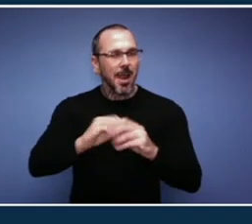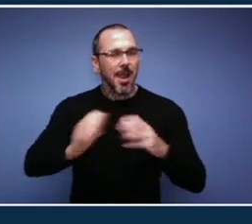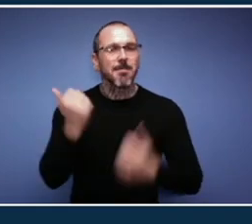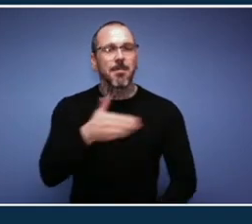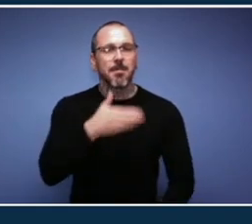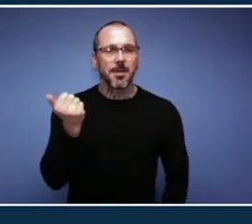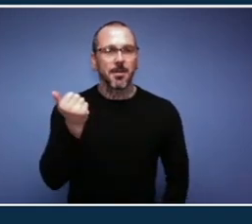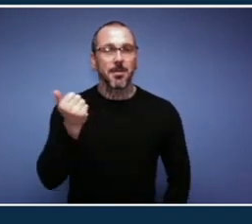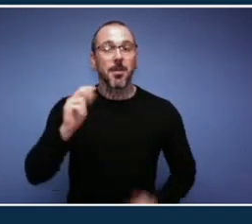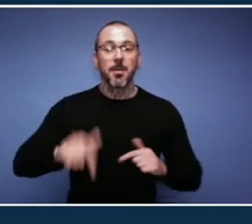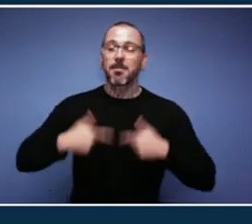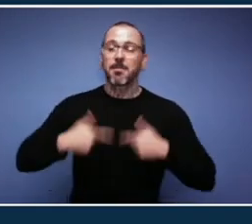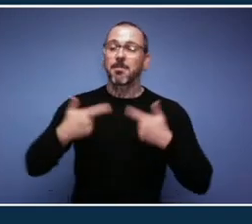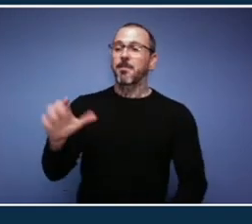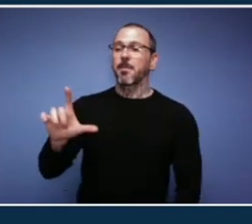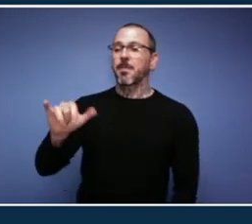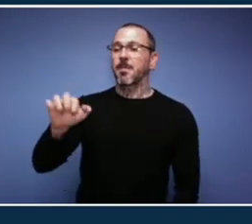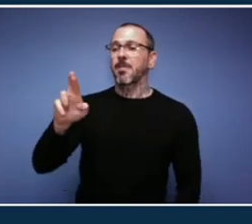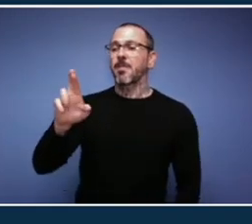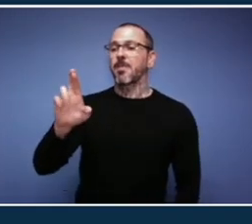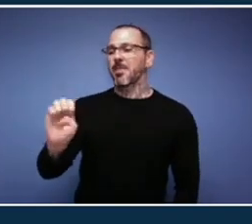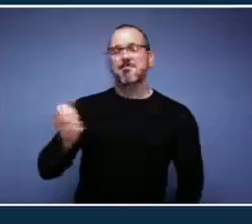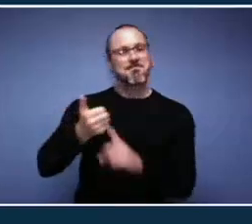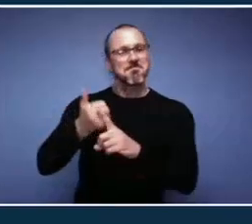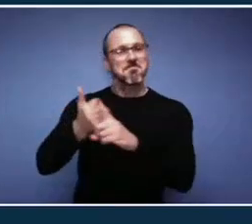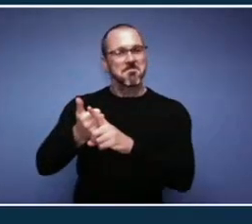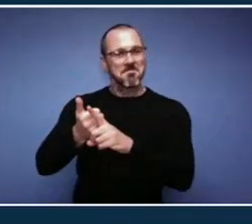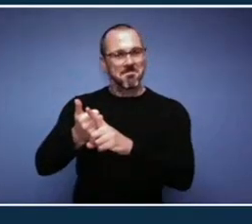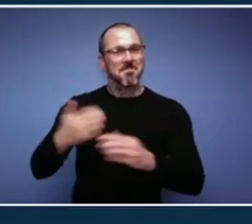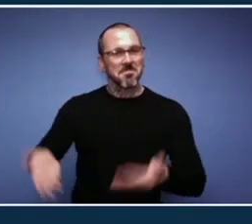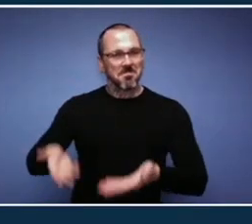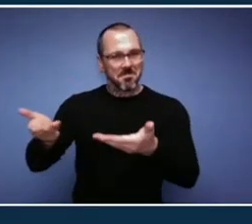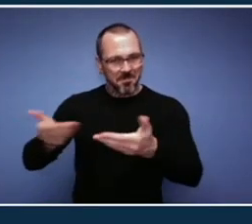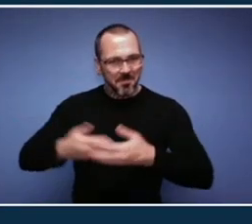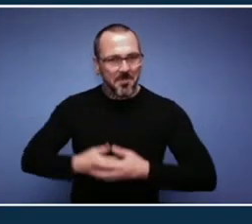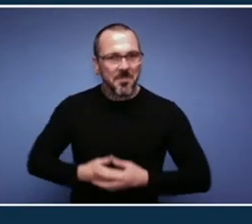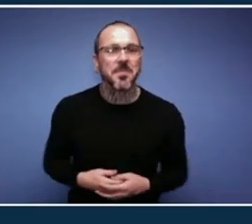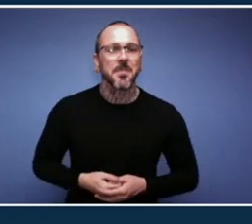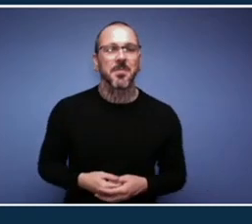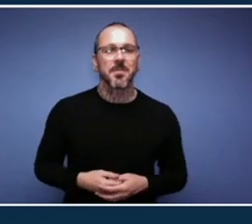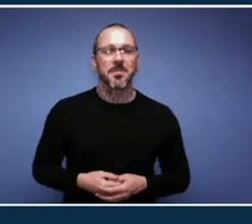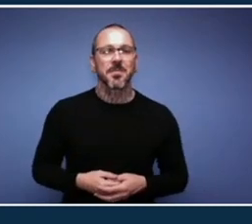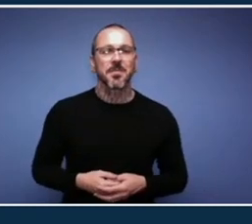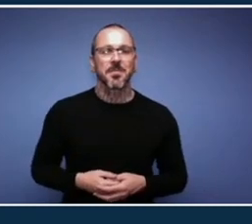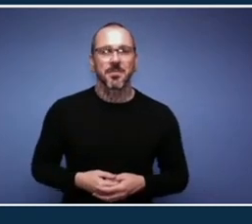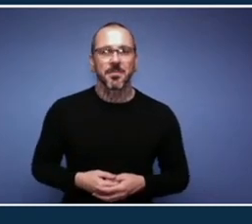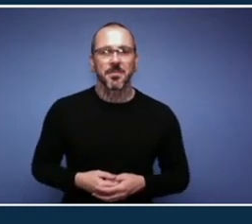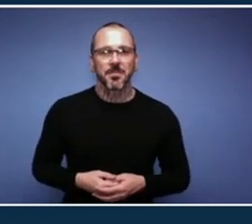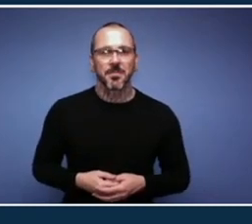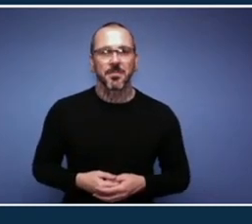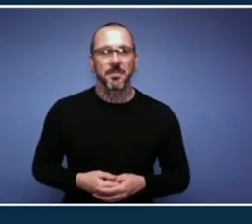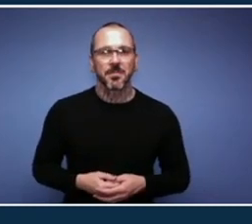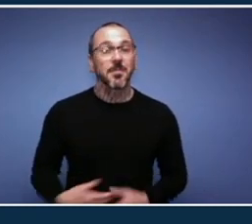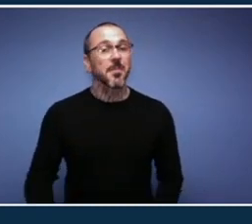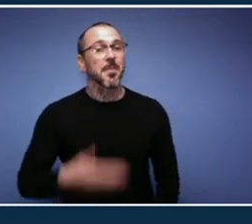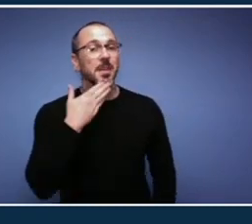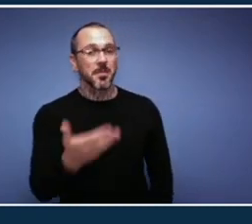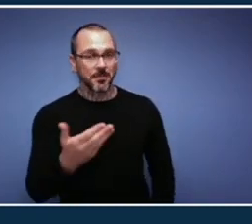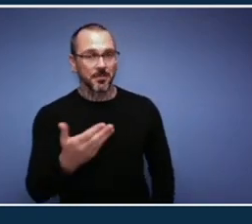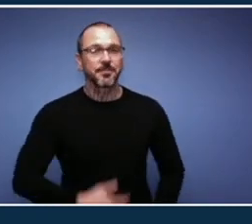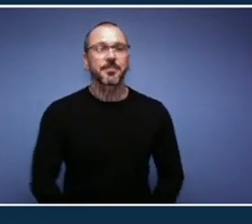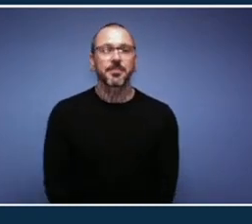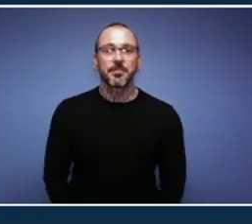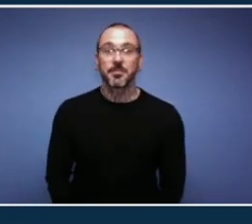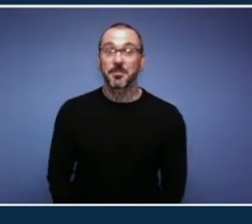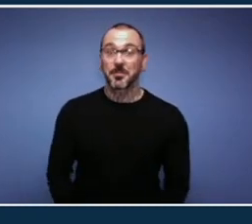capable hands. Thank you, Jake. Thanks, Jake. Okay. So I guess we're starting